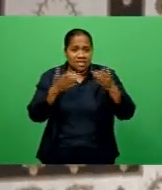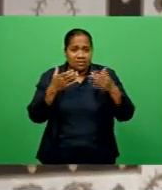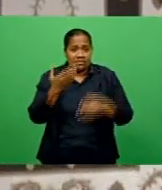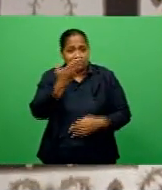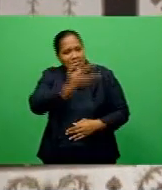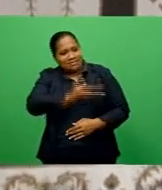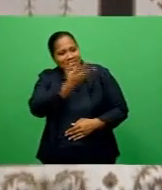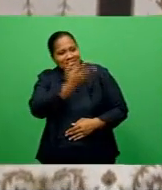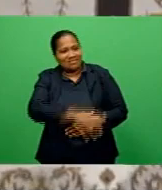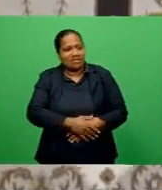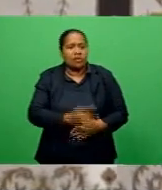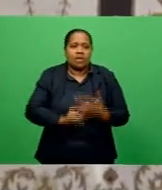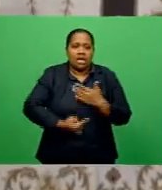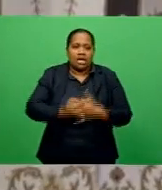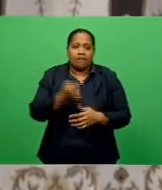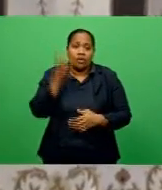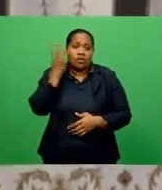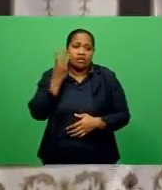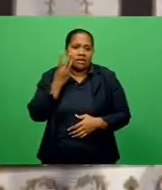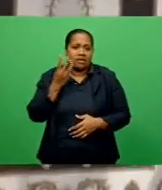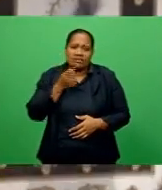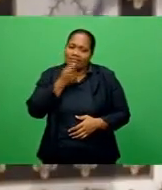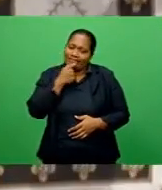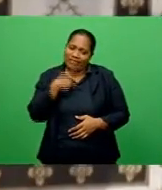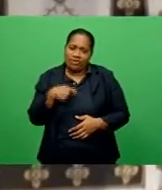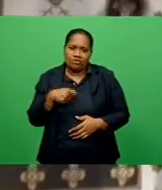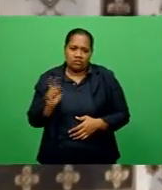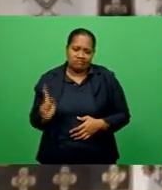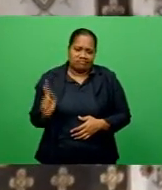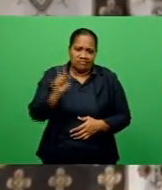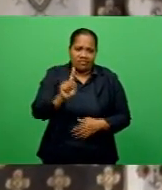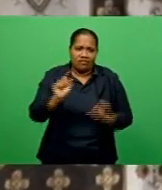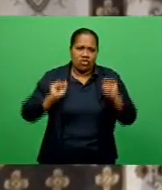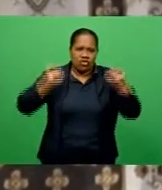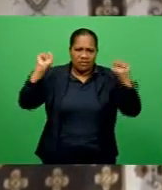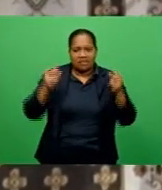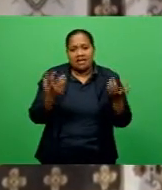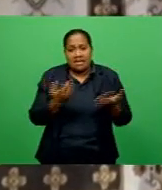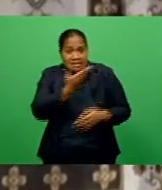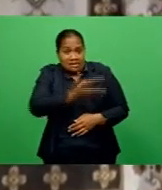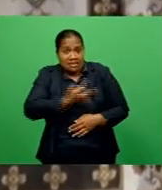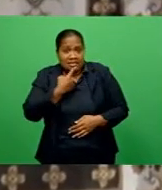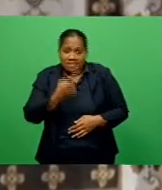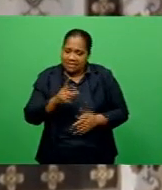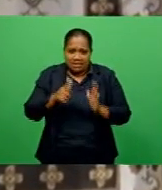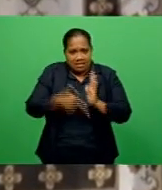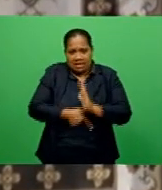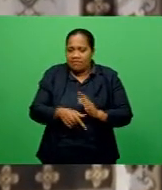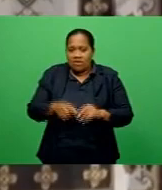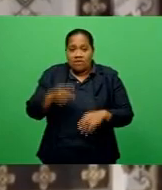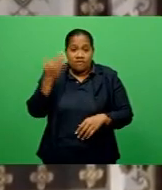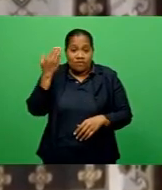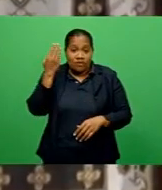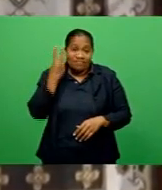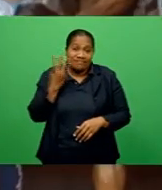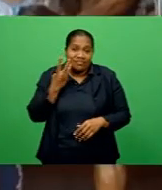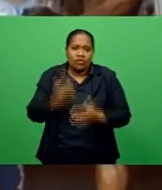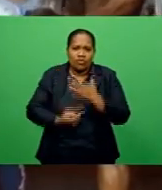low turnout of women in the competition, Maki says it's time for females to break away from the norm and try something